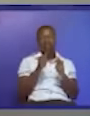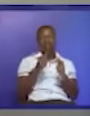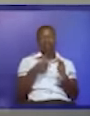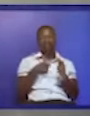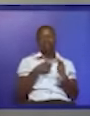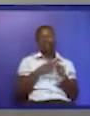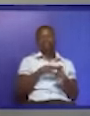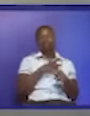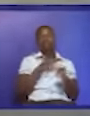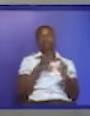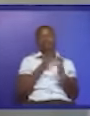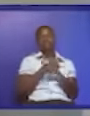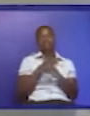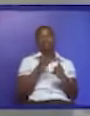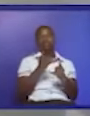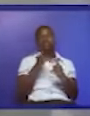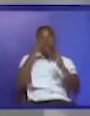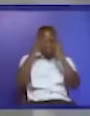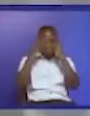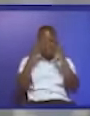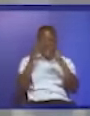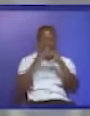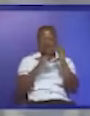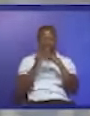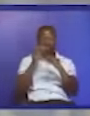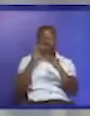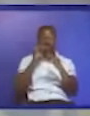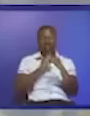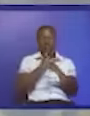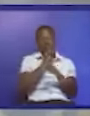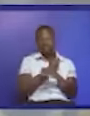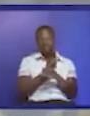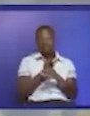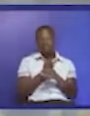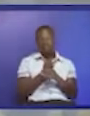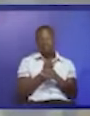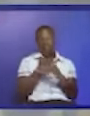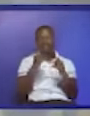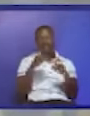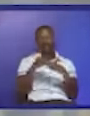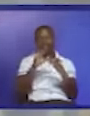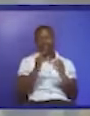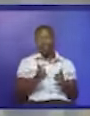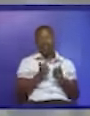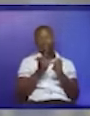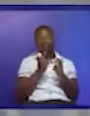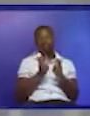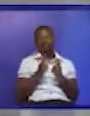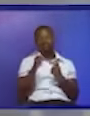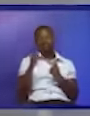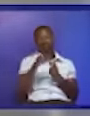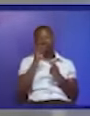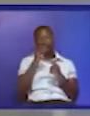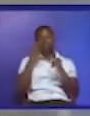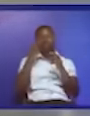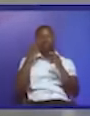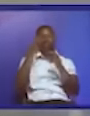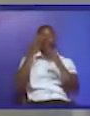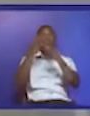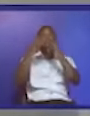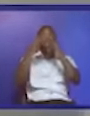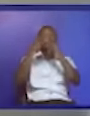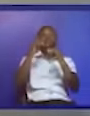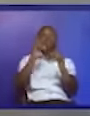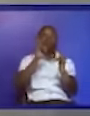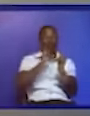Israel." Can I tell you, dear intercessor, in your lifetime you will see heaven kiss the earth.